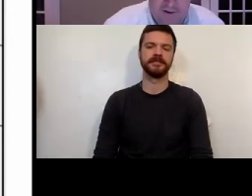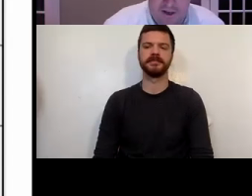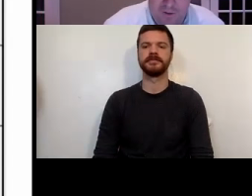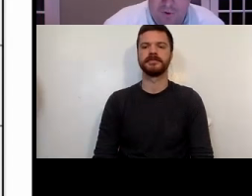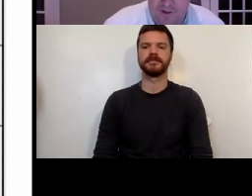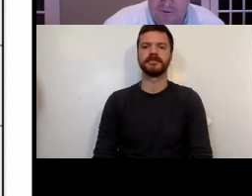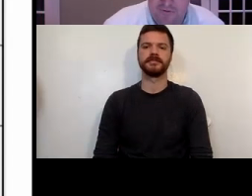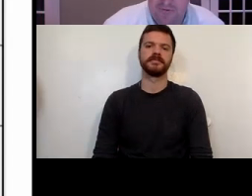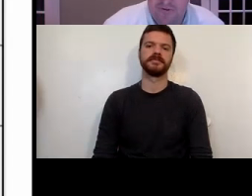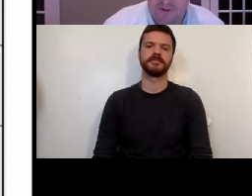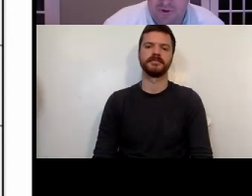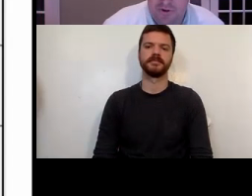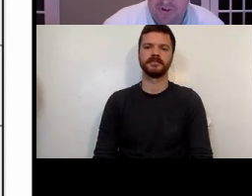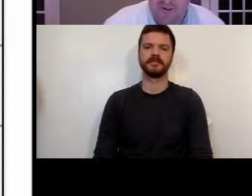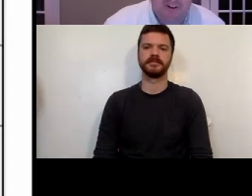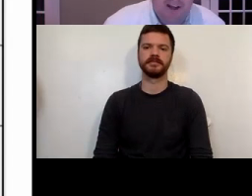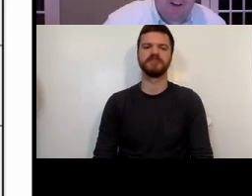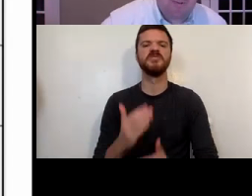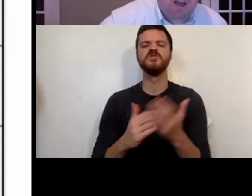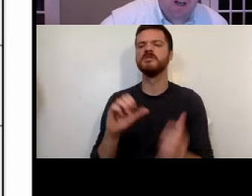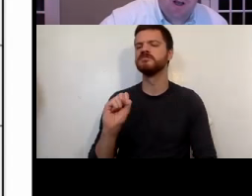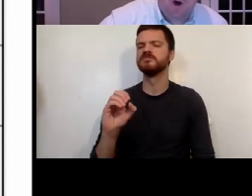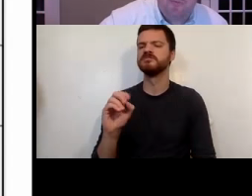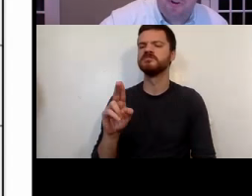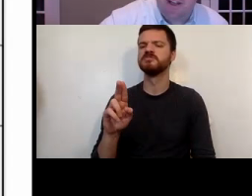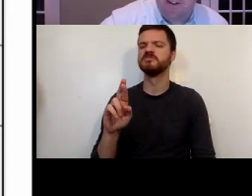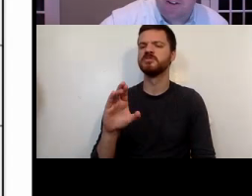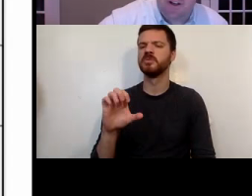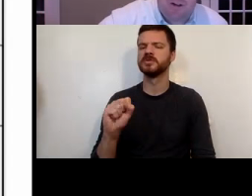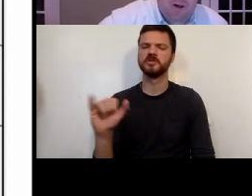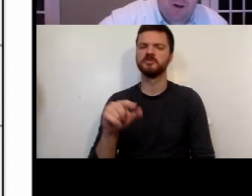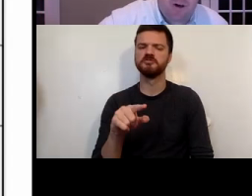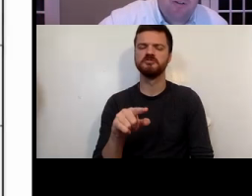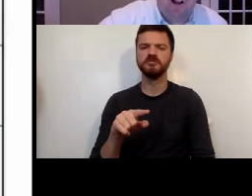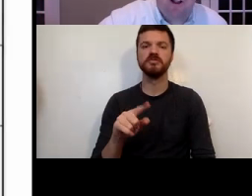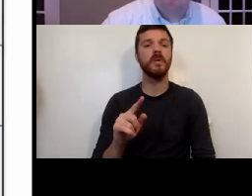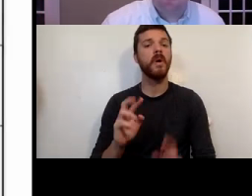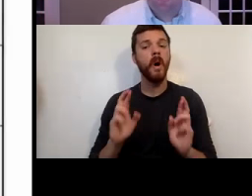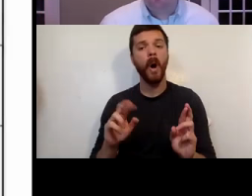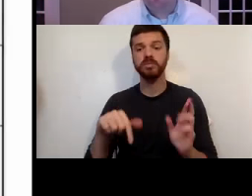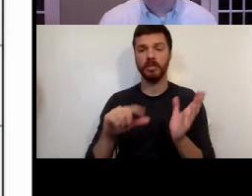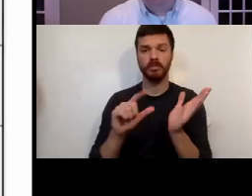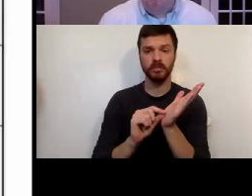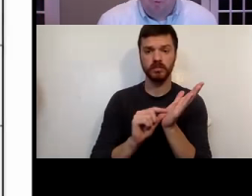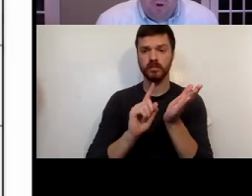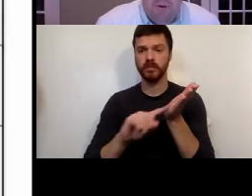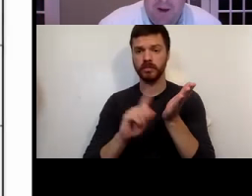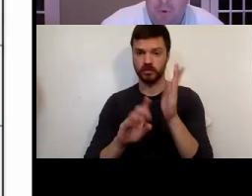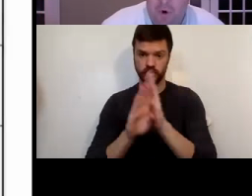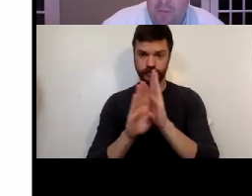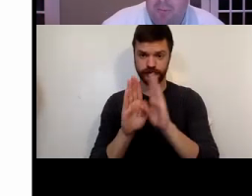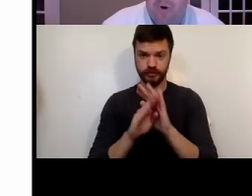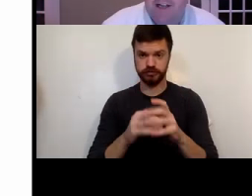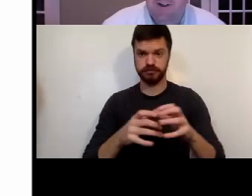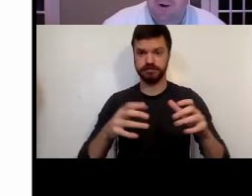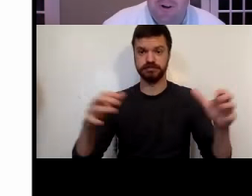And I'll point to sort of some sources of this evidence, but hopefully as this literature develops, we'll obtain more